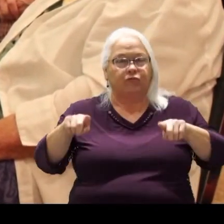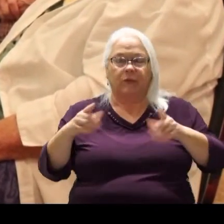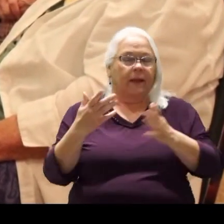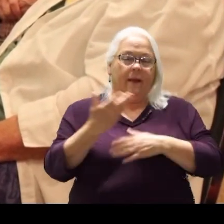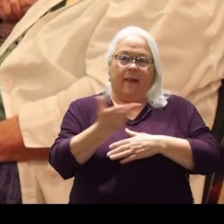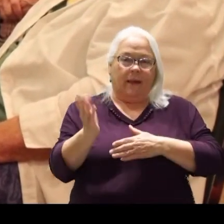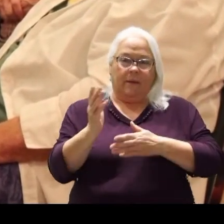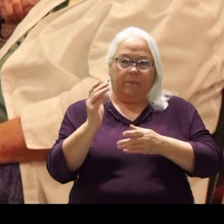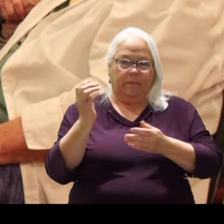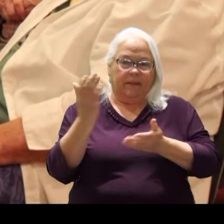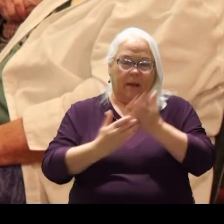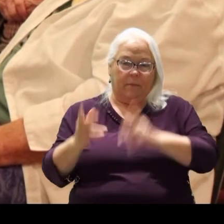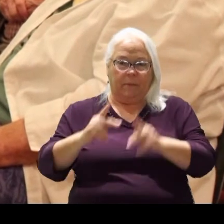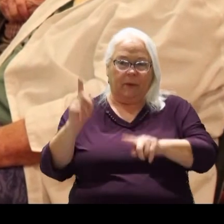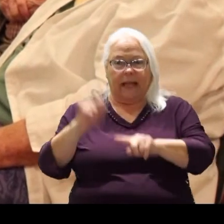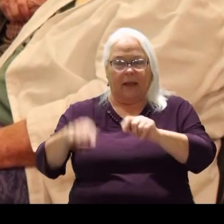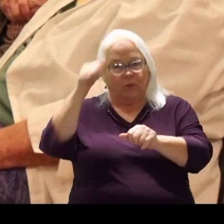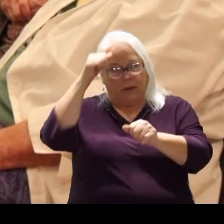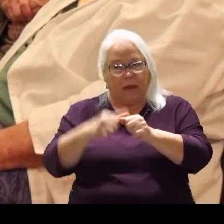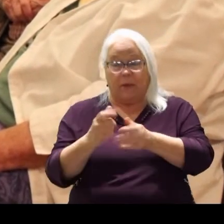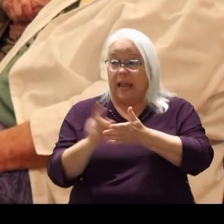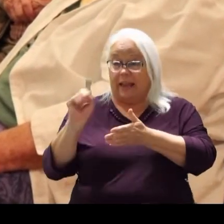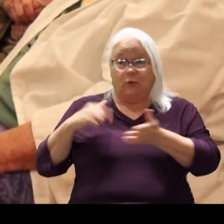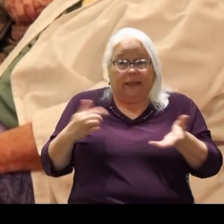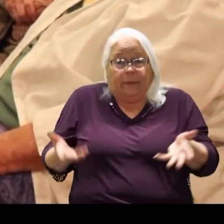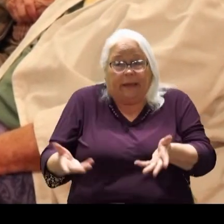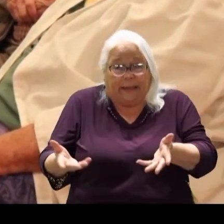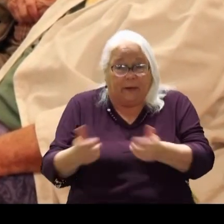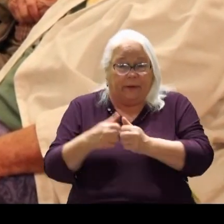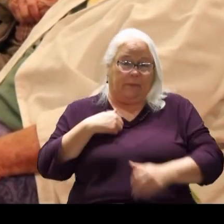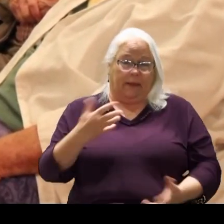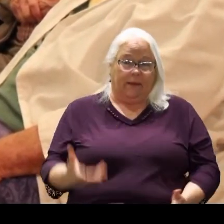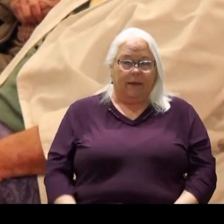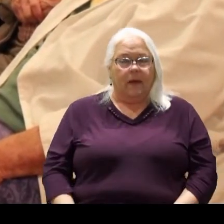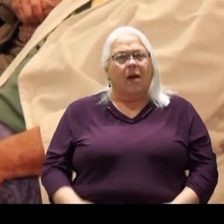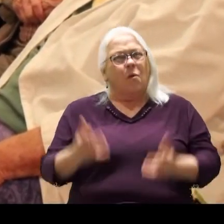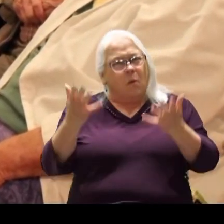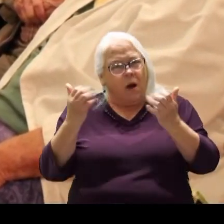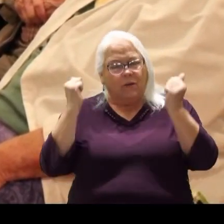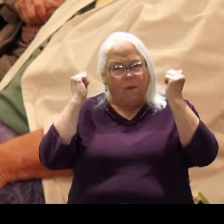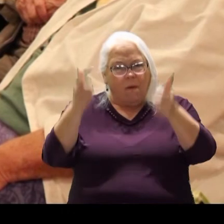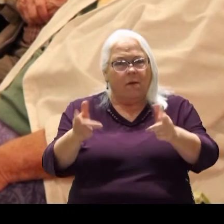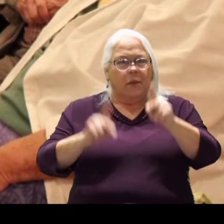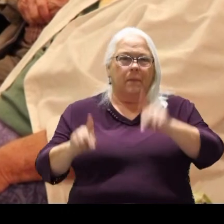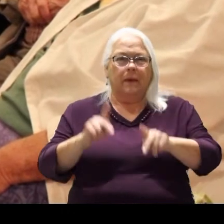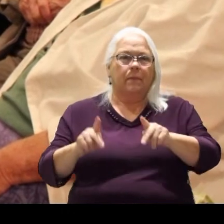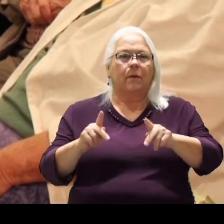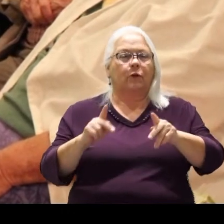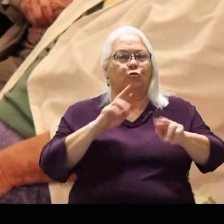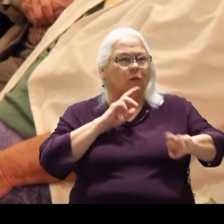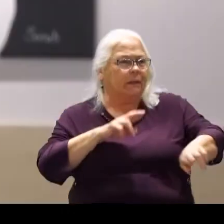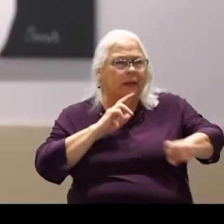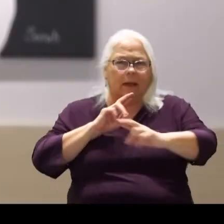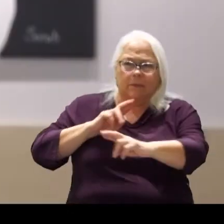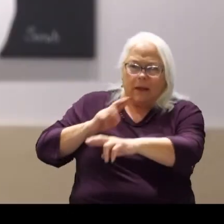from week to week. So that was the big challenge, was trying to find ways to be responsive enough that everybody could participate in the way that they wanted